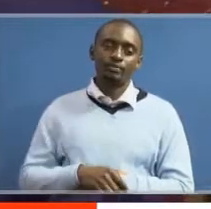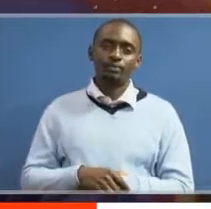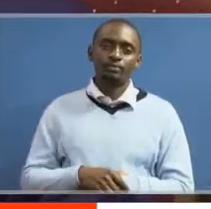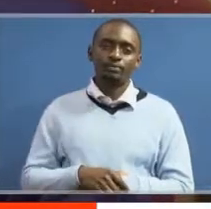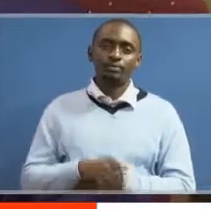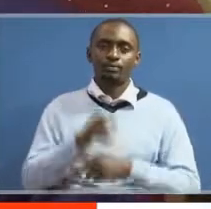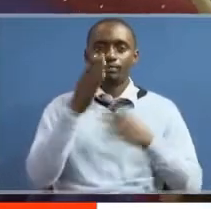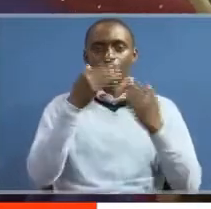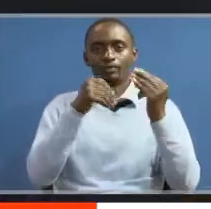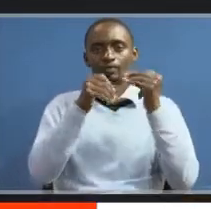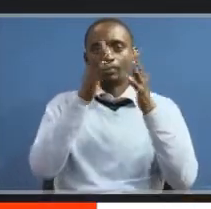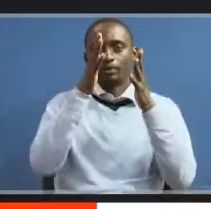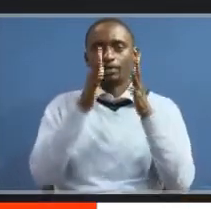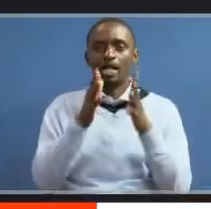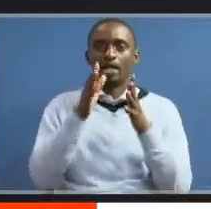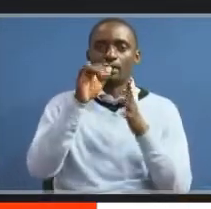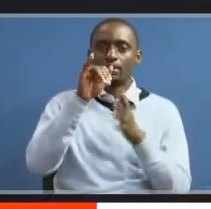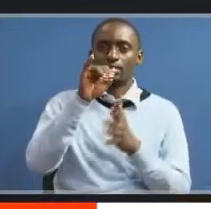because Professor Imbuga,